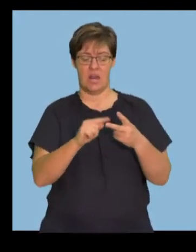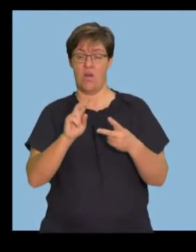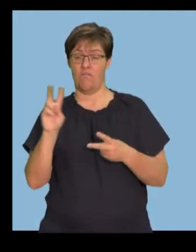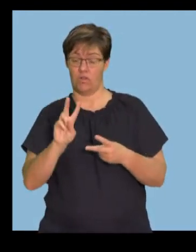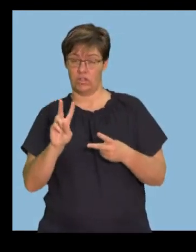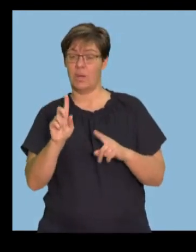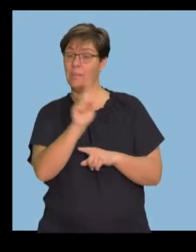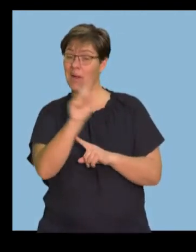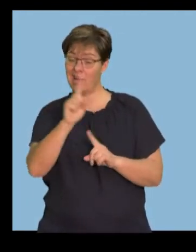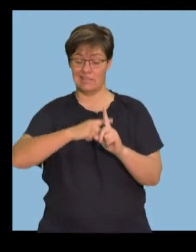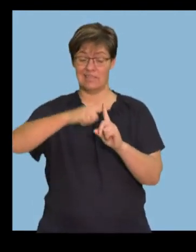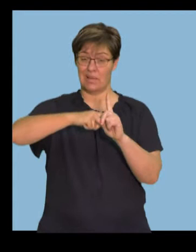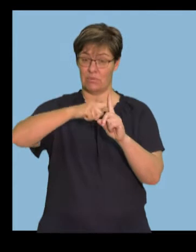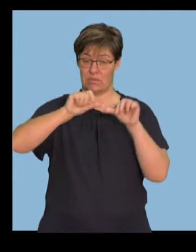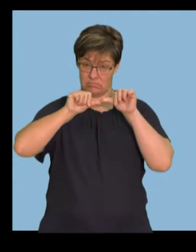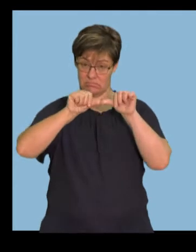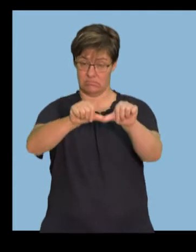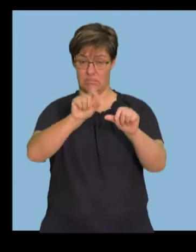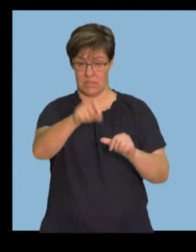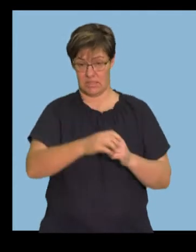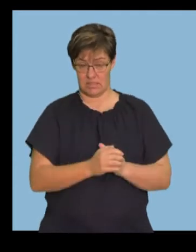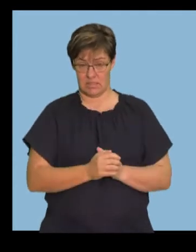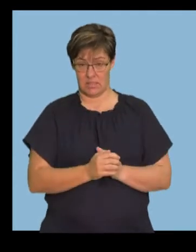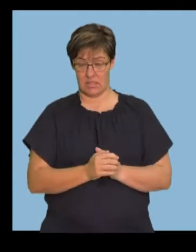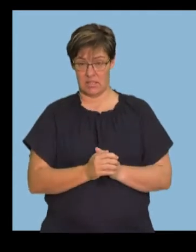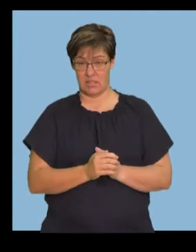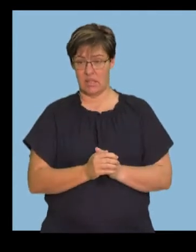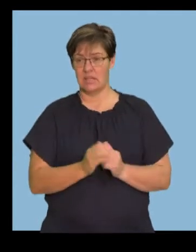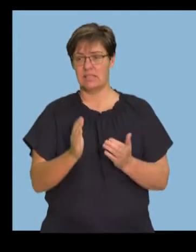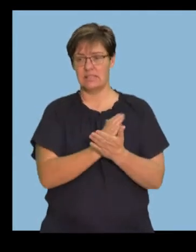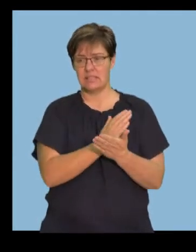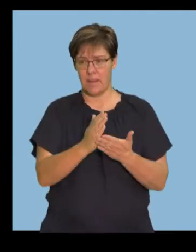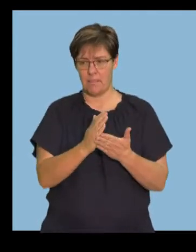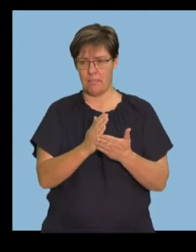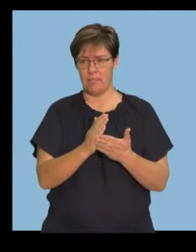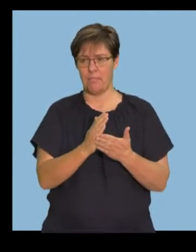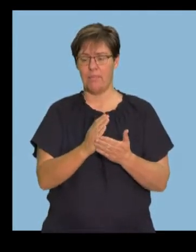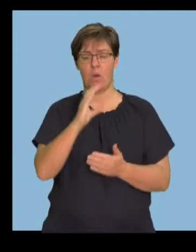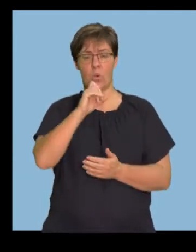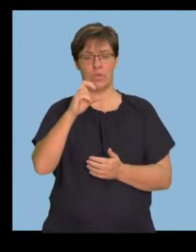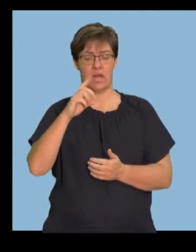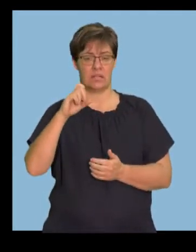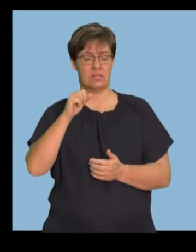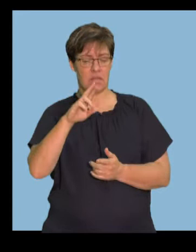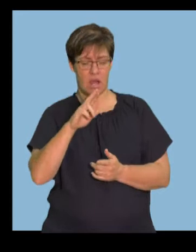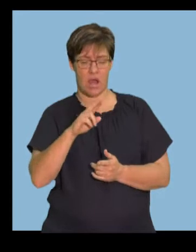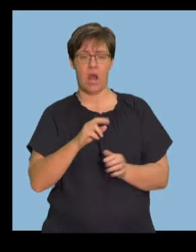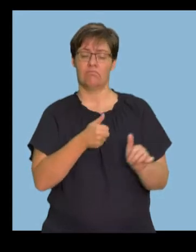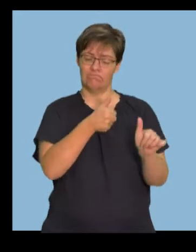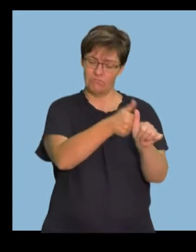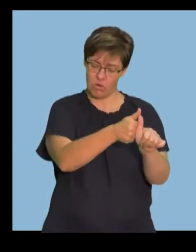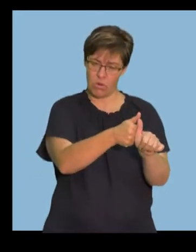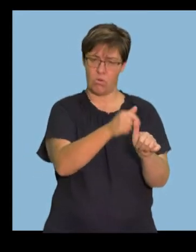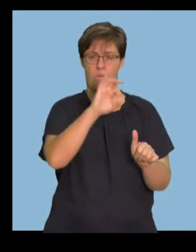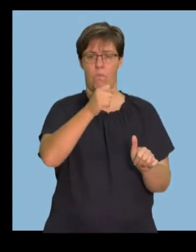temperature. And we are familiar that some conductors are actually ohmic in the sense that they obey Ohm's law, while those